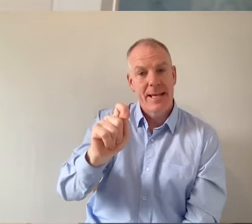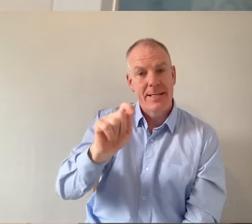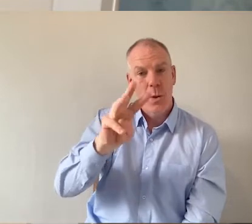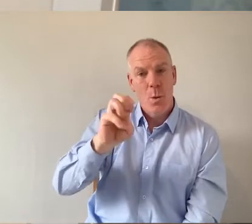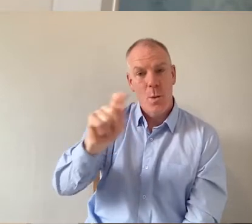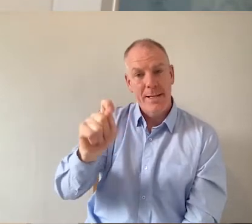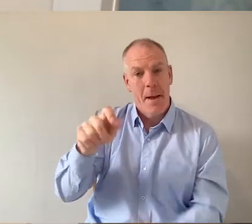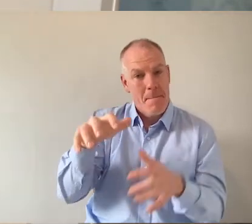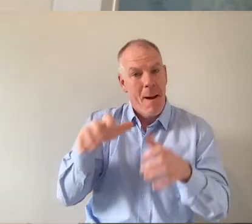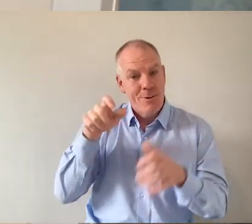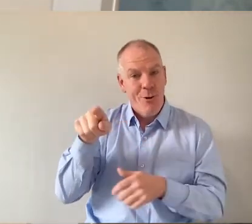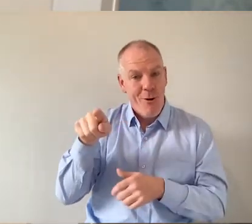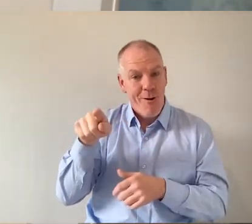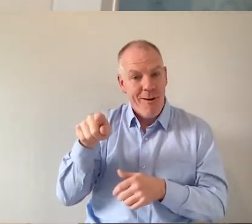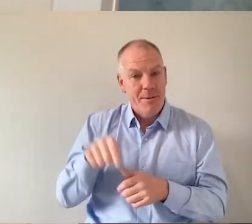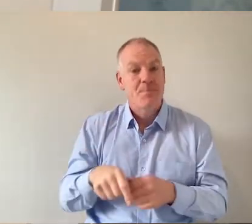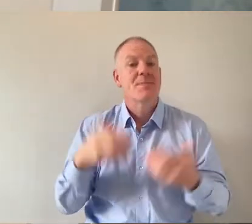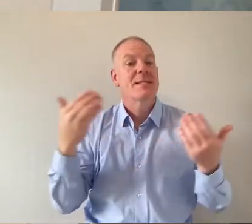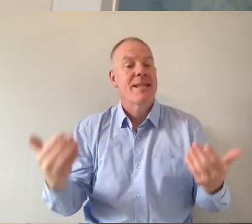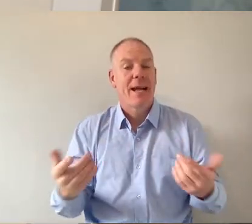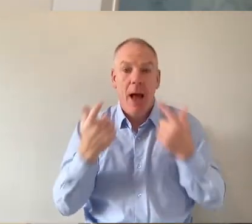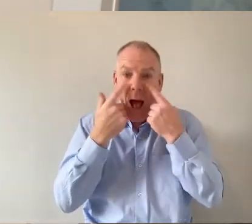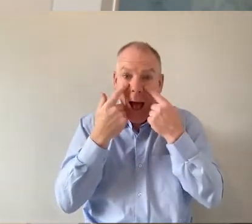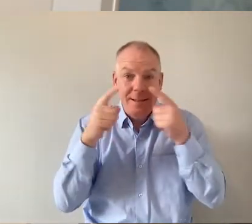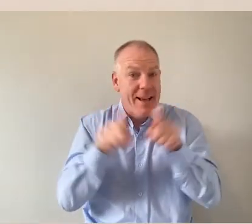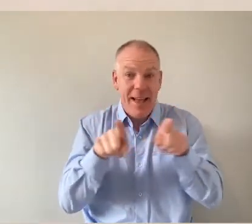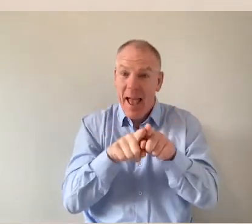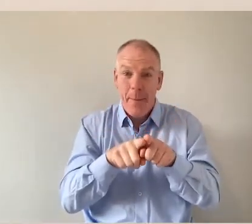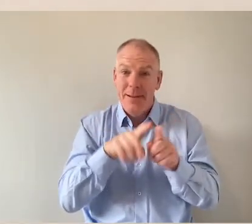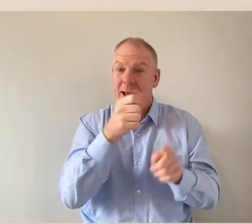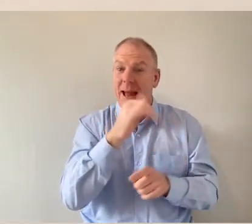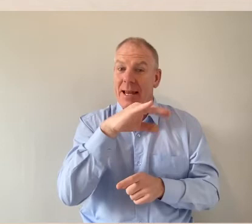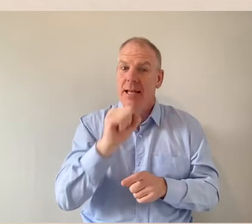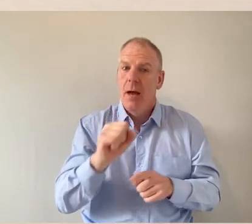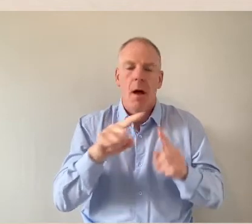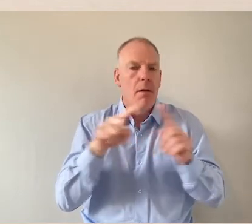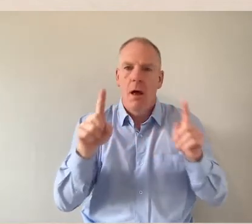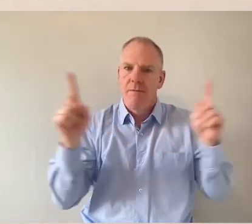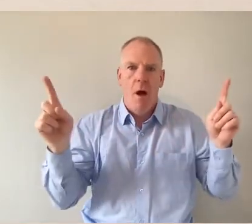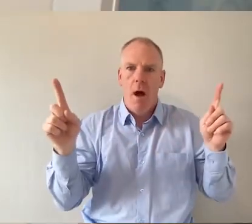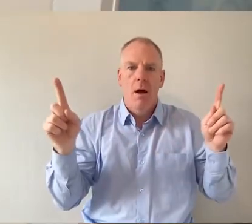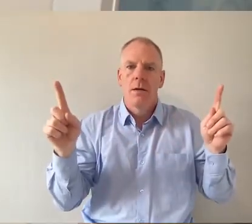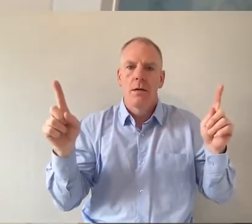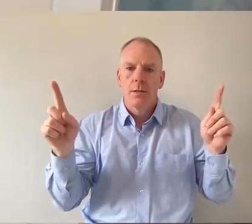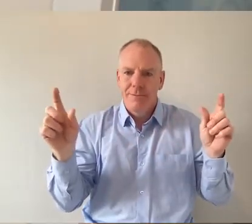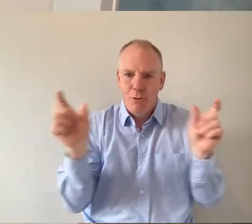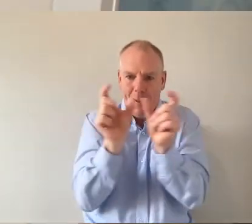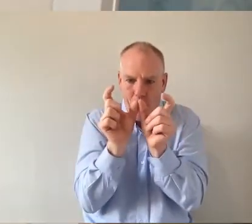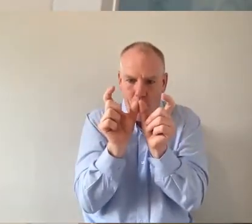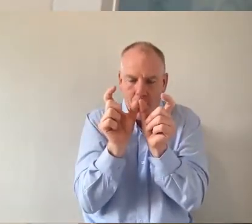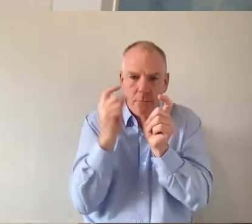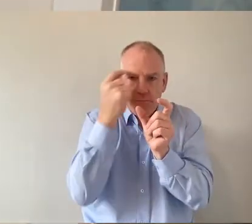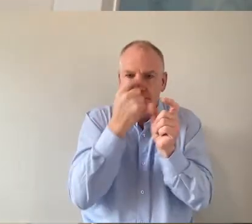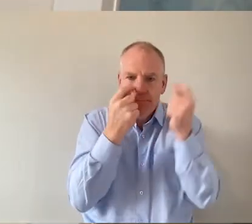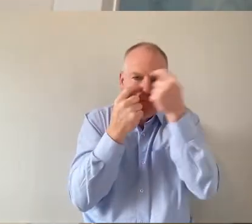now. Okay, so we're going to start with 2 eyes, like we did with Alina, but instead of drawing them far apart, we're going to draw them right together.